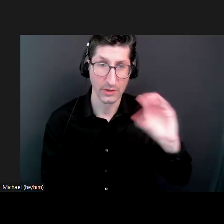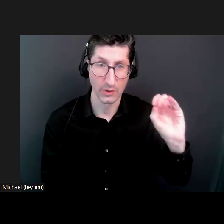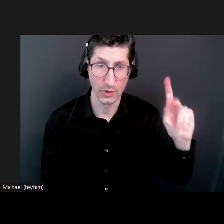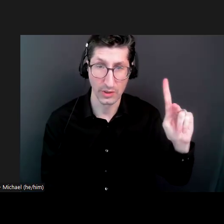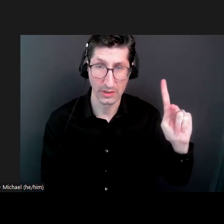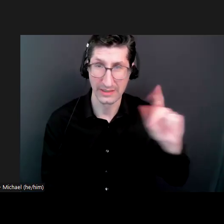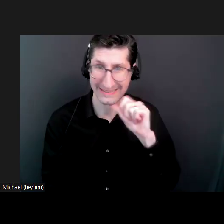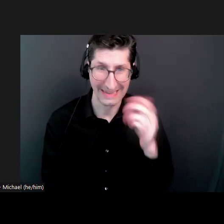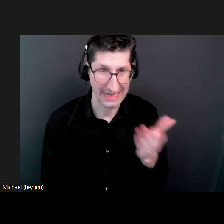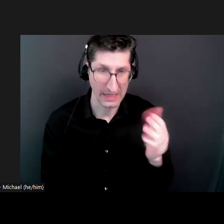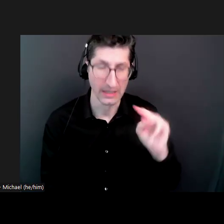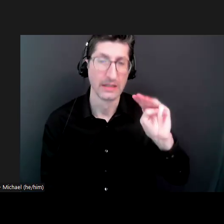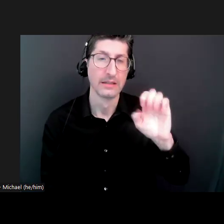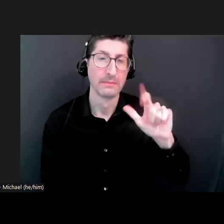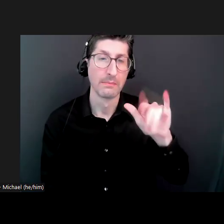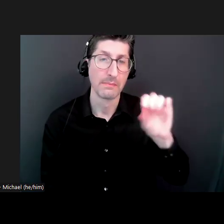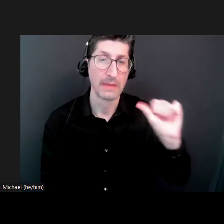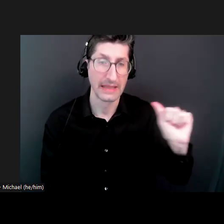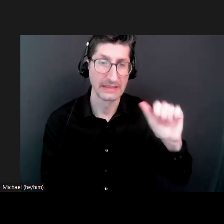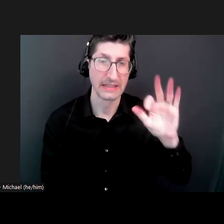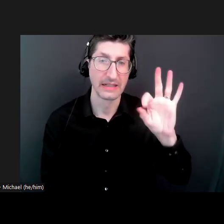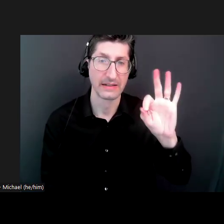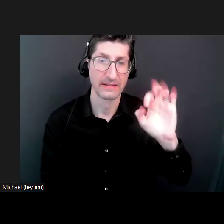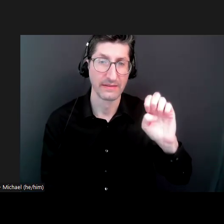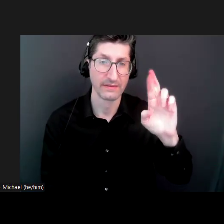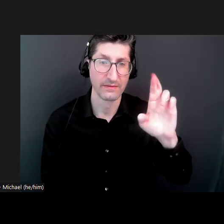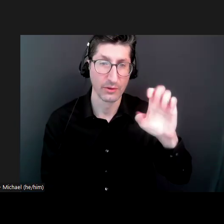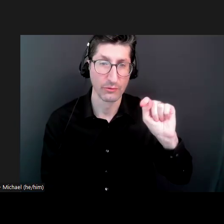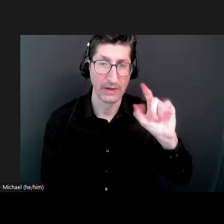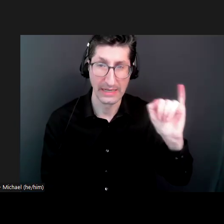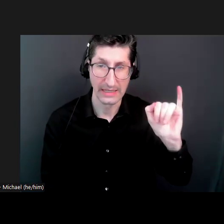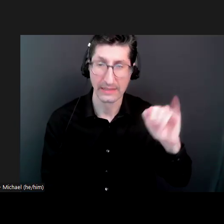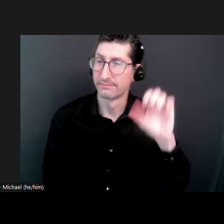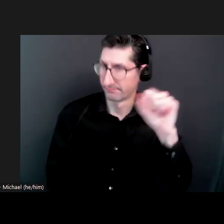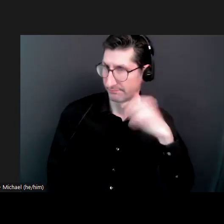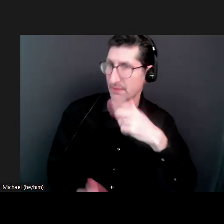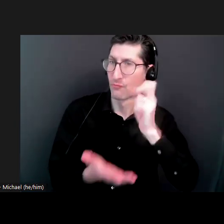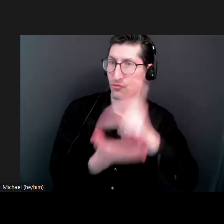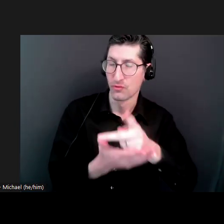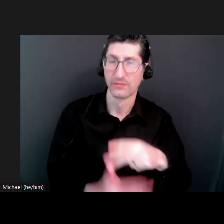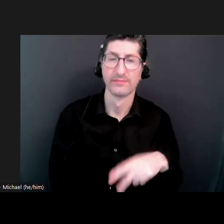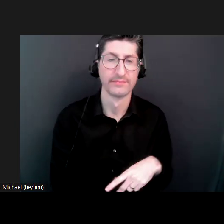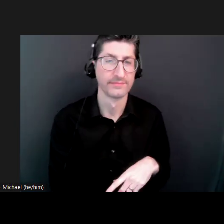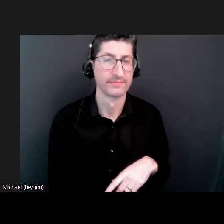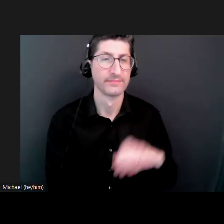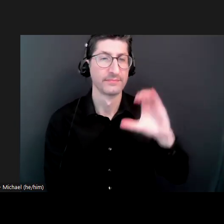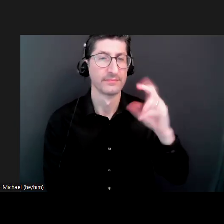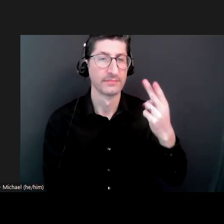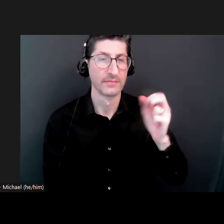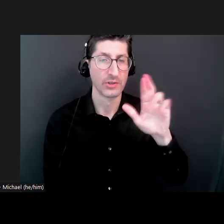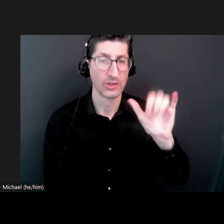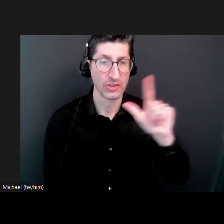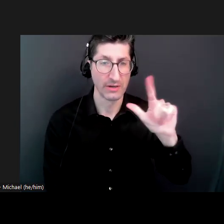is also not here. Melissa Harding Ferretti. Yes, approved. Cheryl